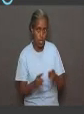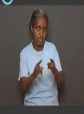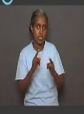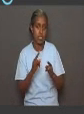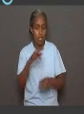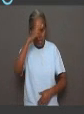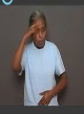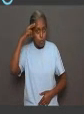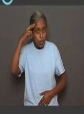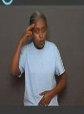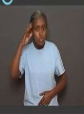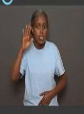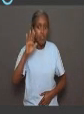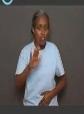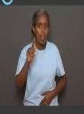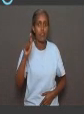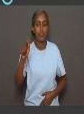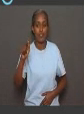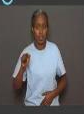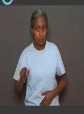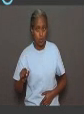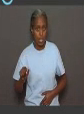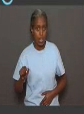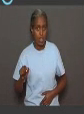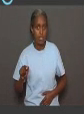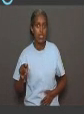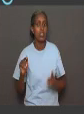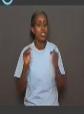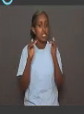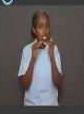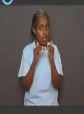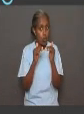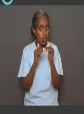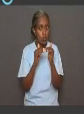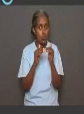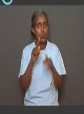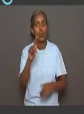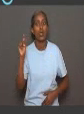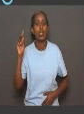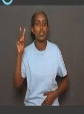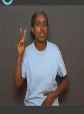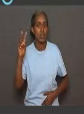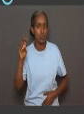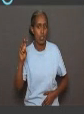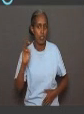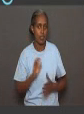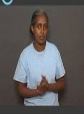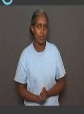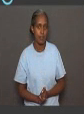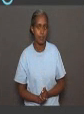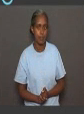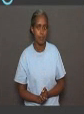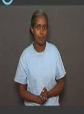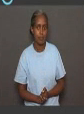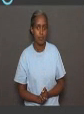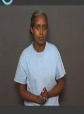120 ways because 5 factorial is equal to